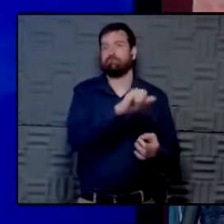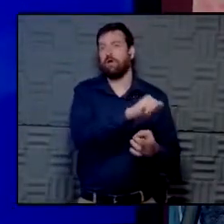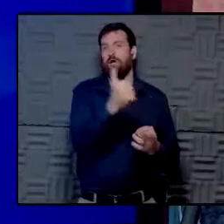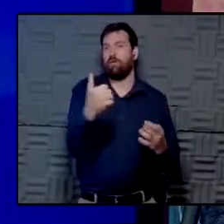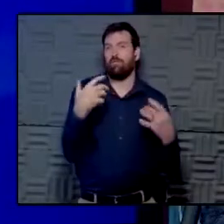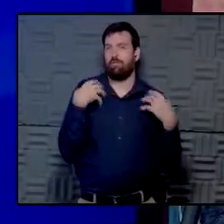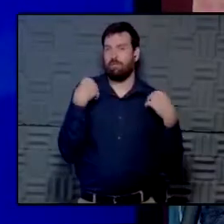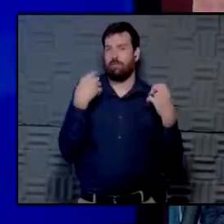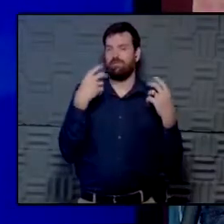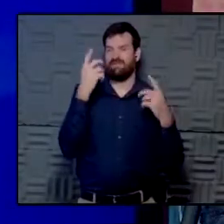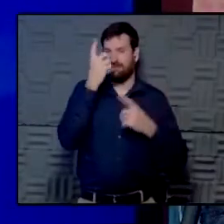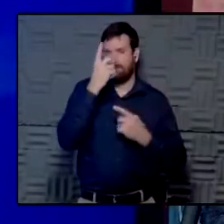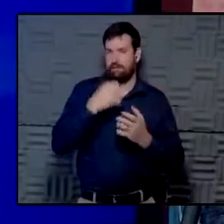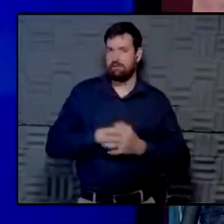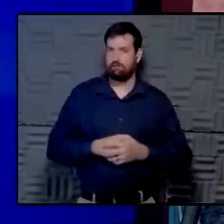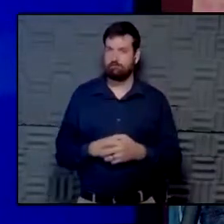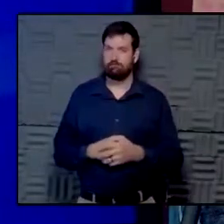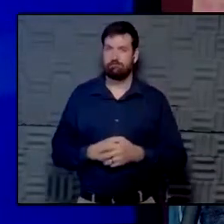chronic diseases.